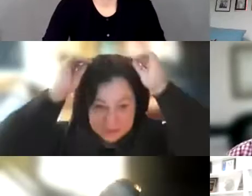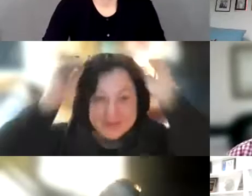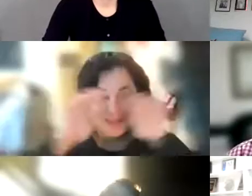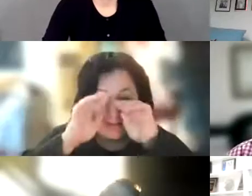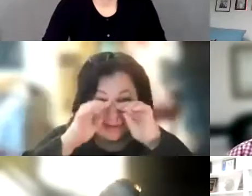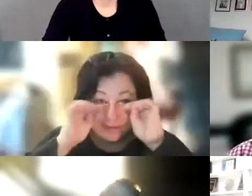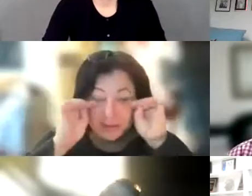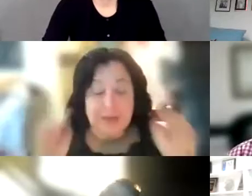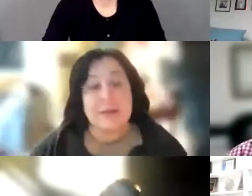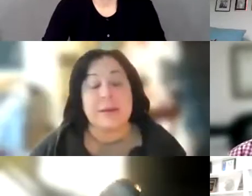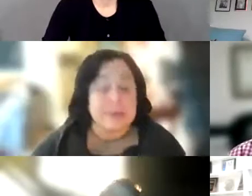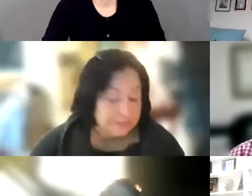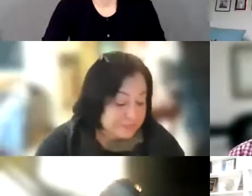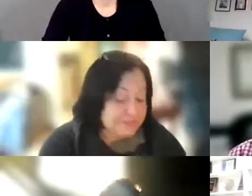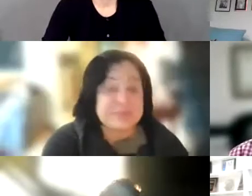Perfect.